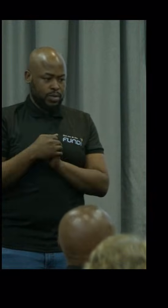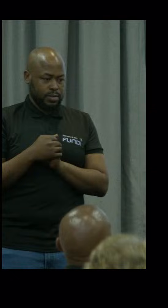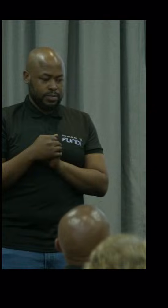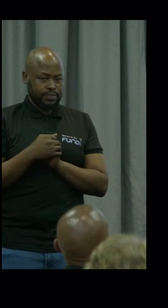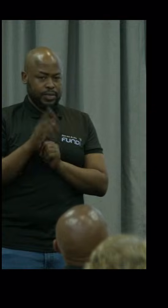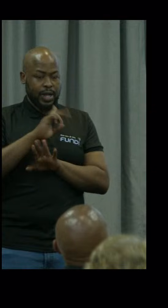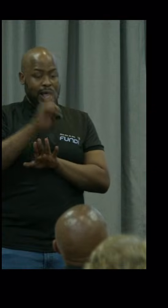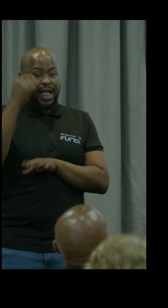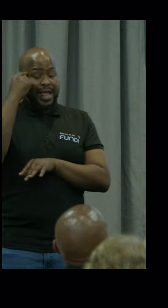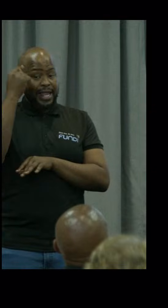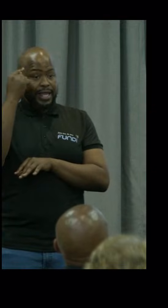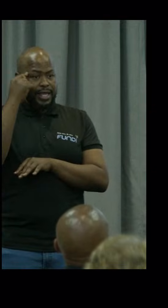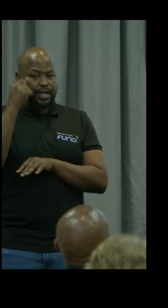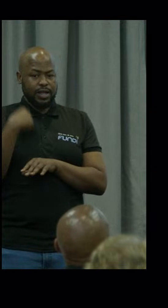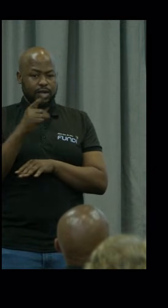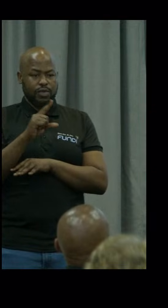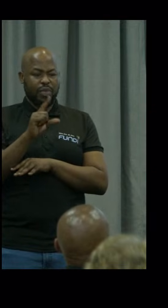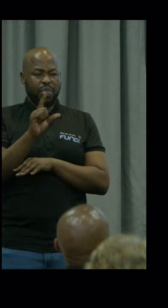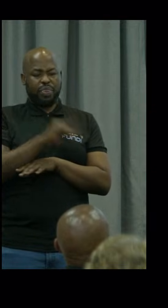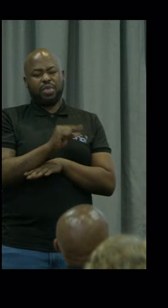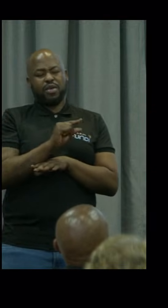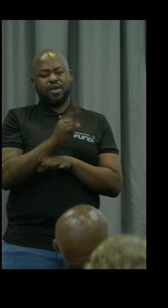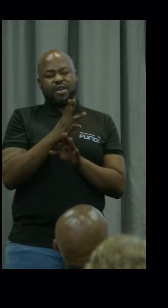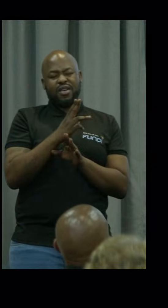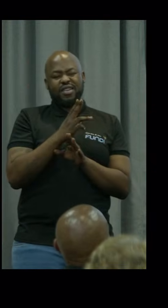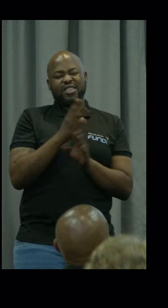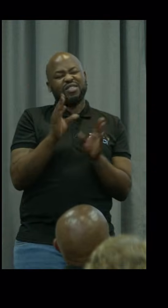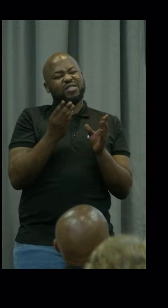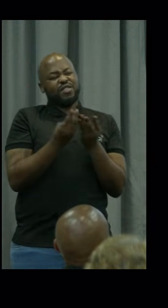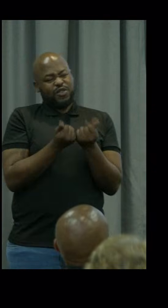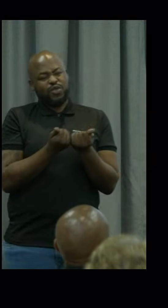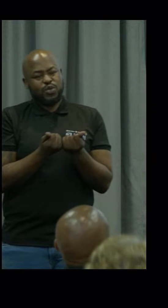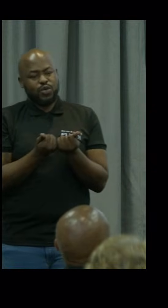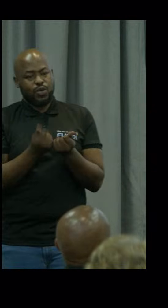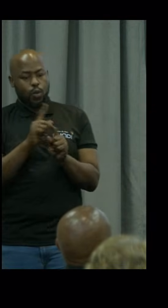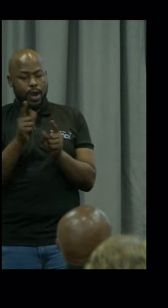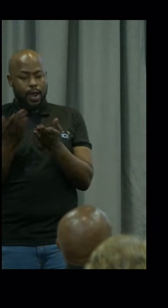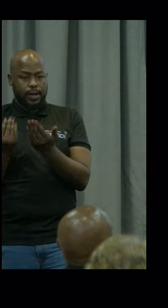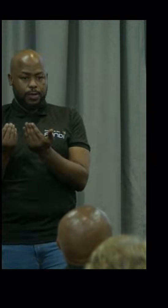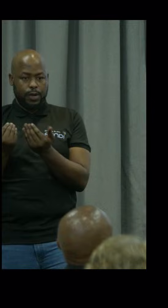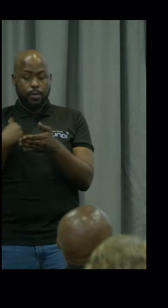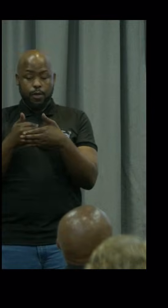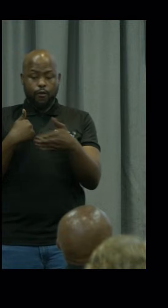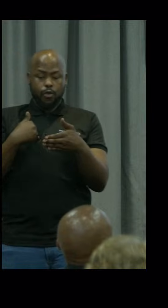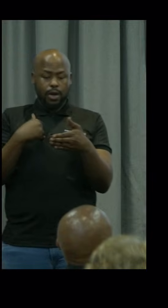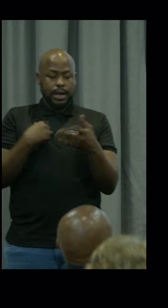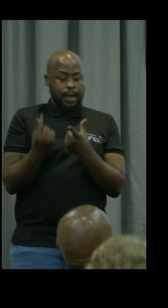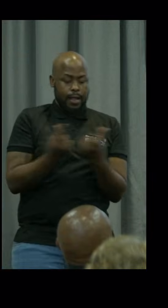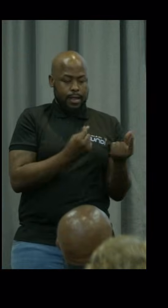I think it's actually less anti-poor than I think I expected before I did this analysis.